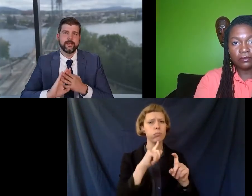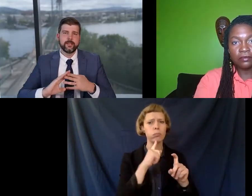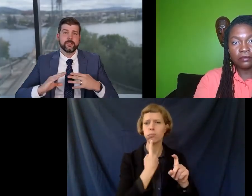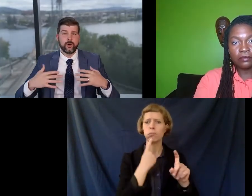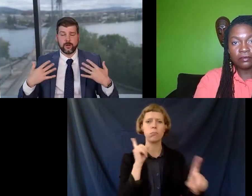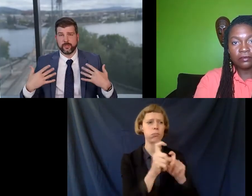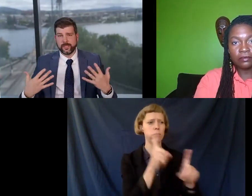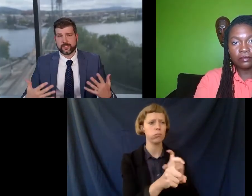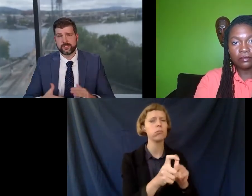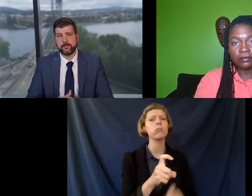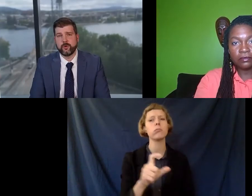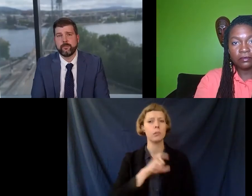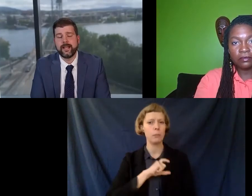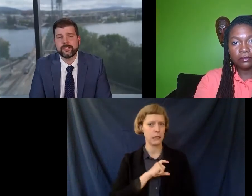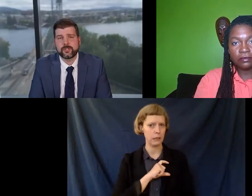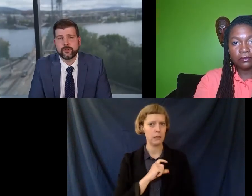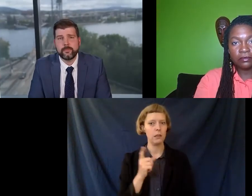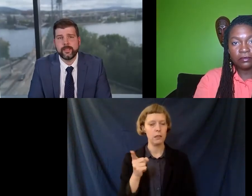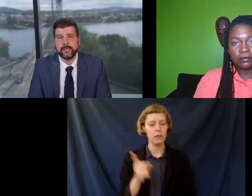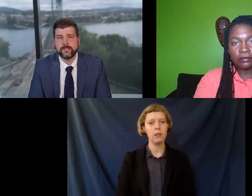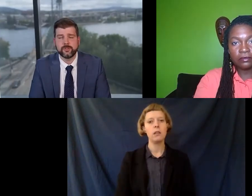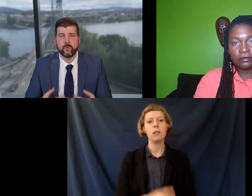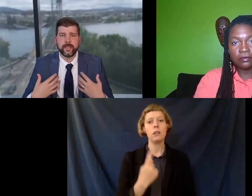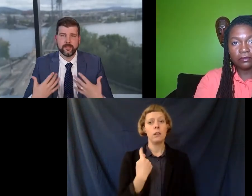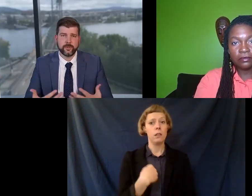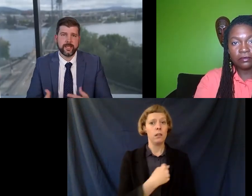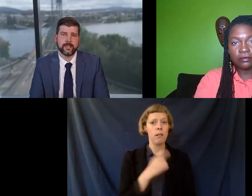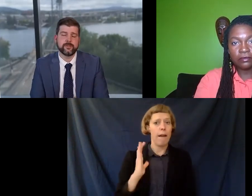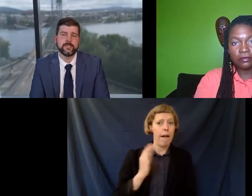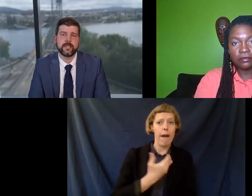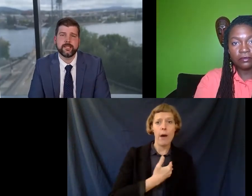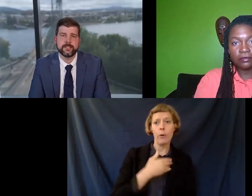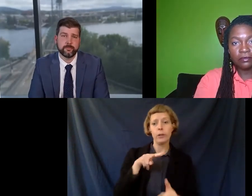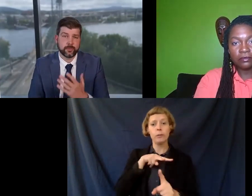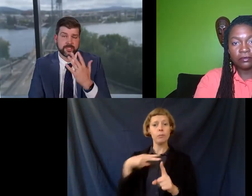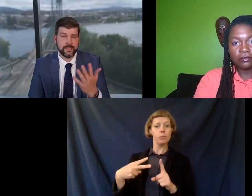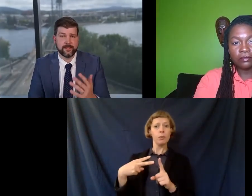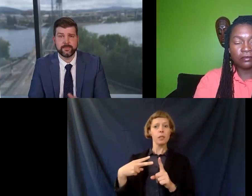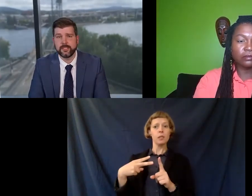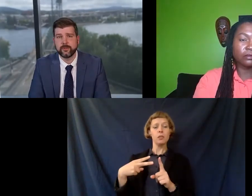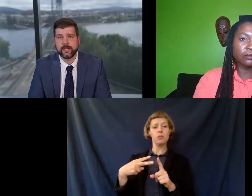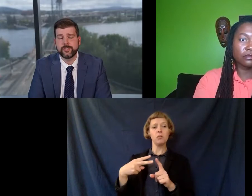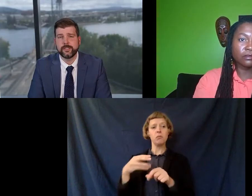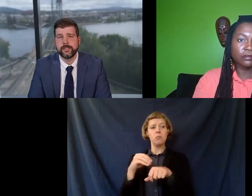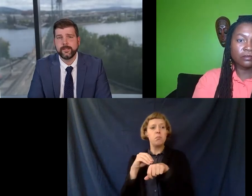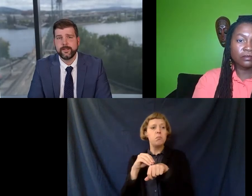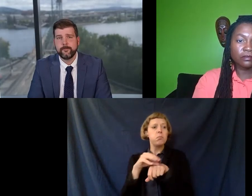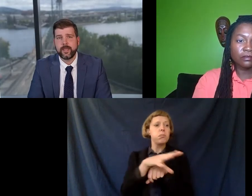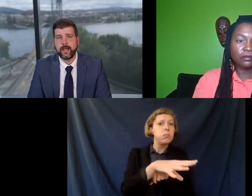letting, our relationship or bias creep into the way that we handle these cases and present them to the grand